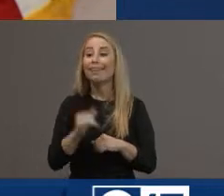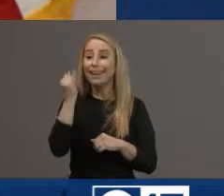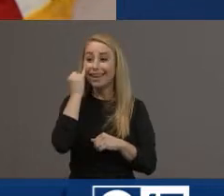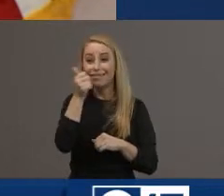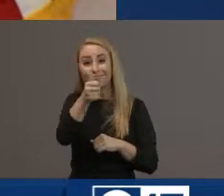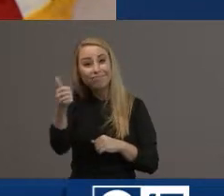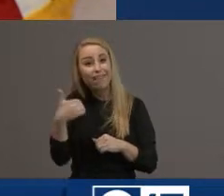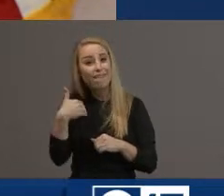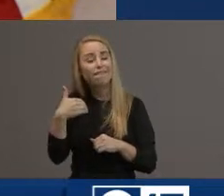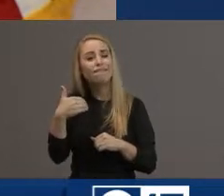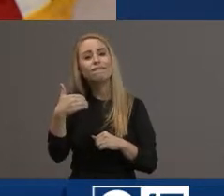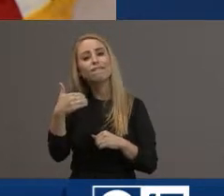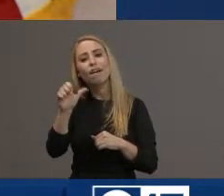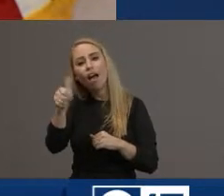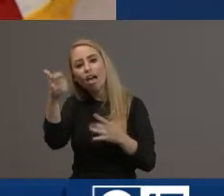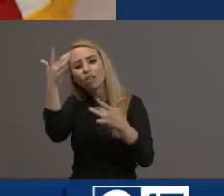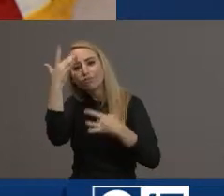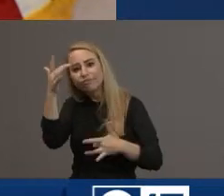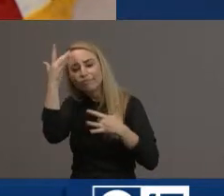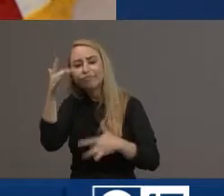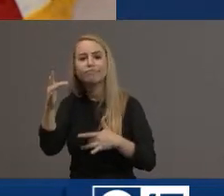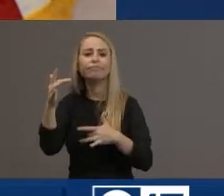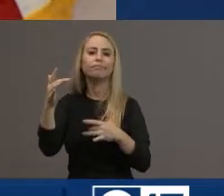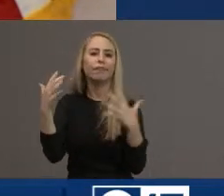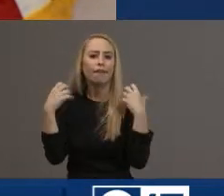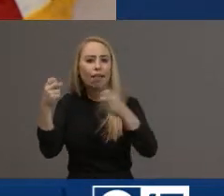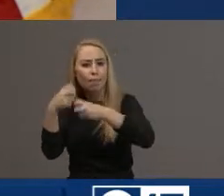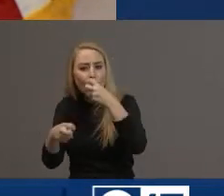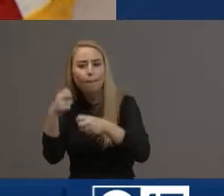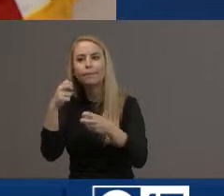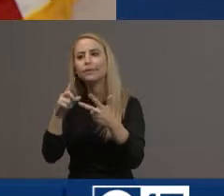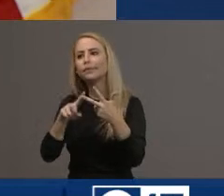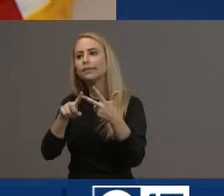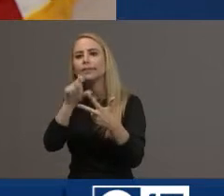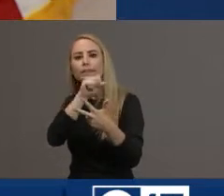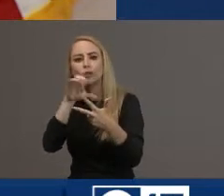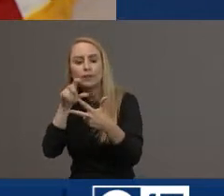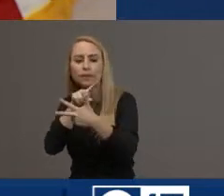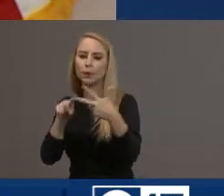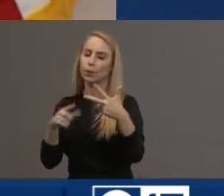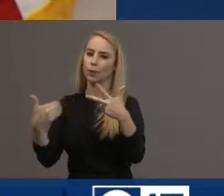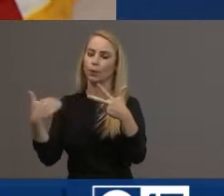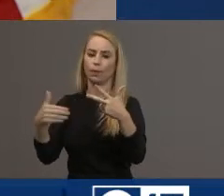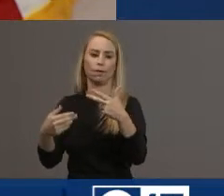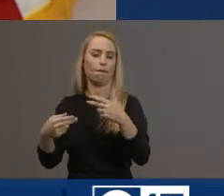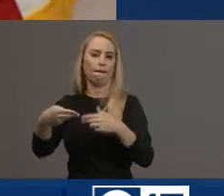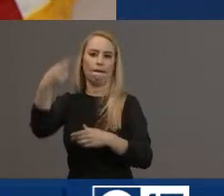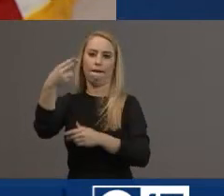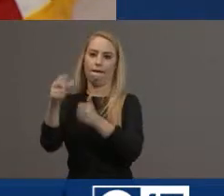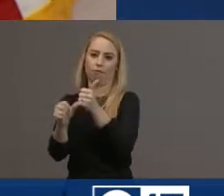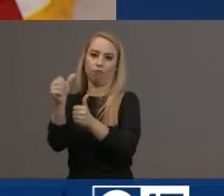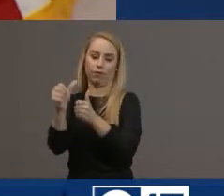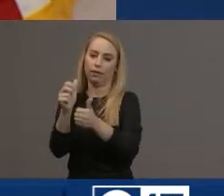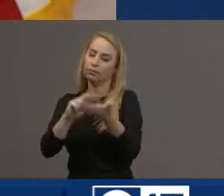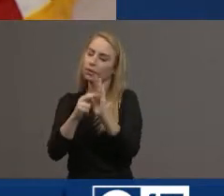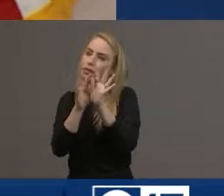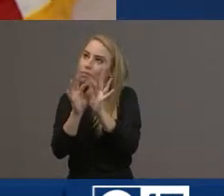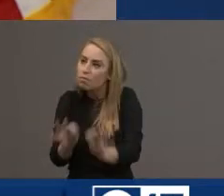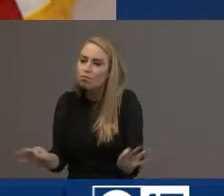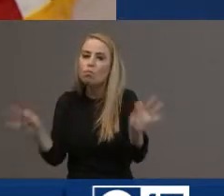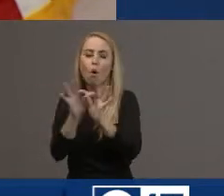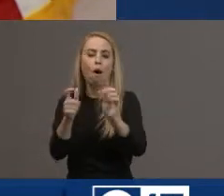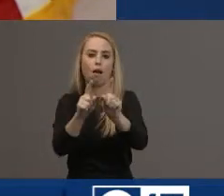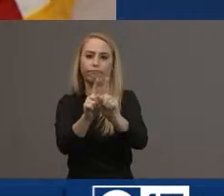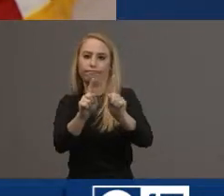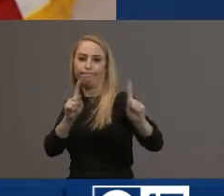illness, such as older adults or those that have underlying medical condition, you definitely want to practice physical